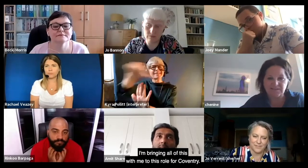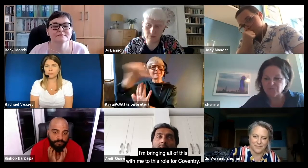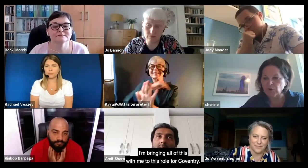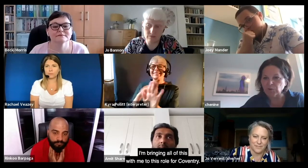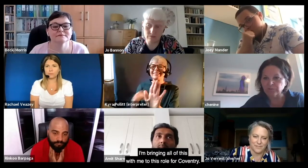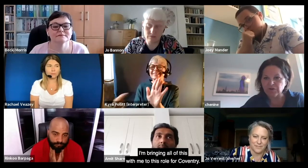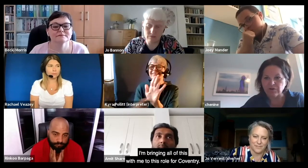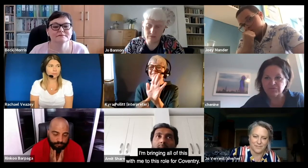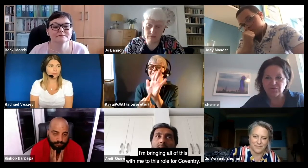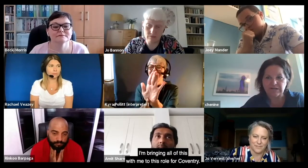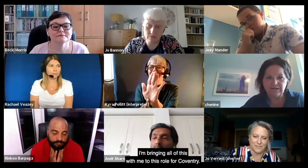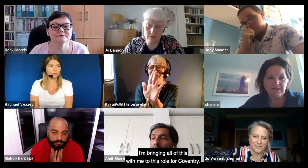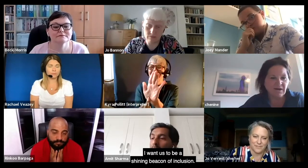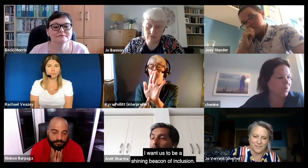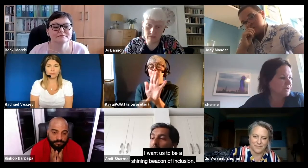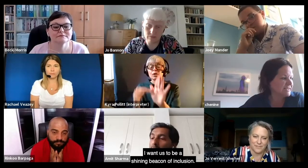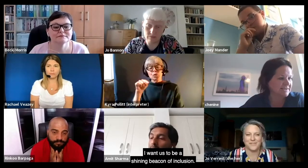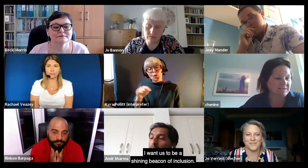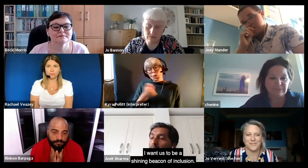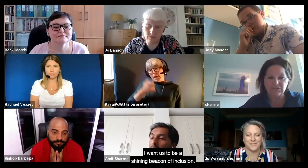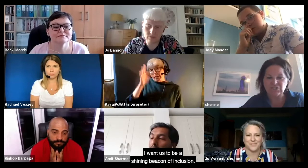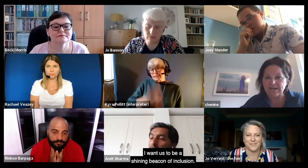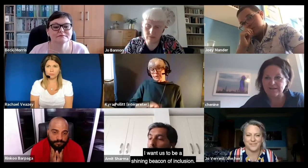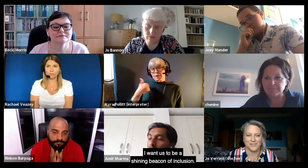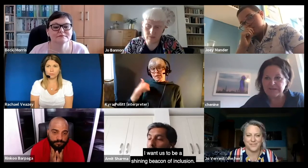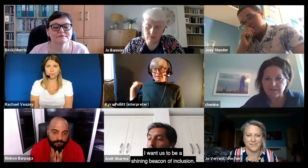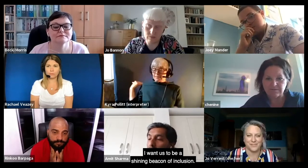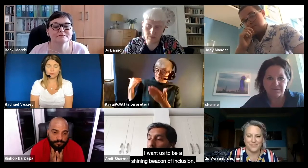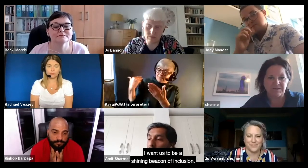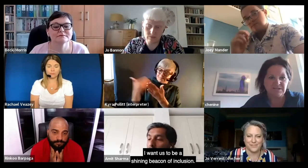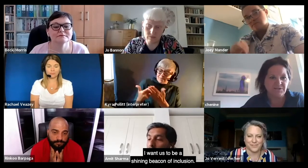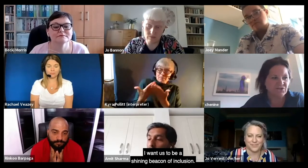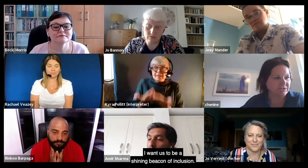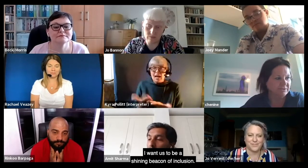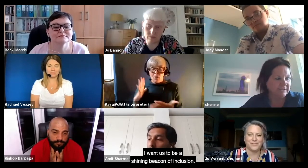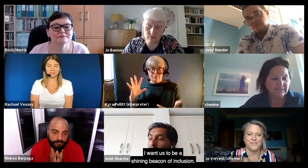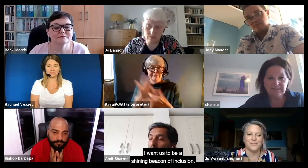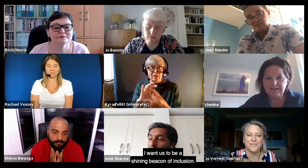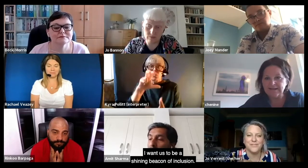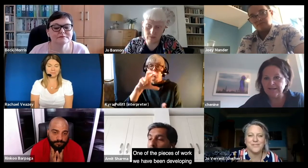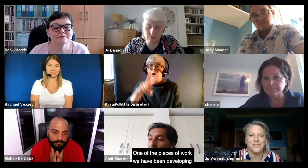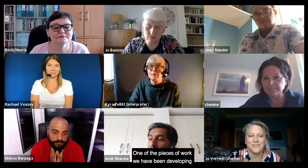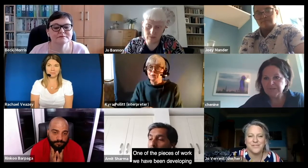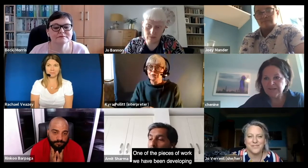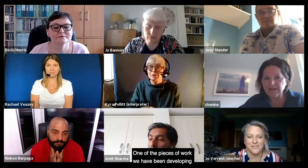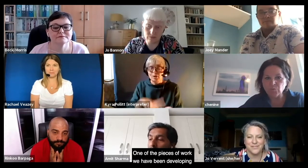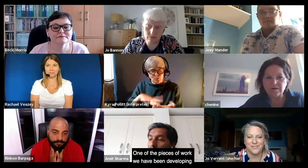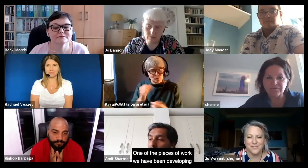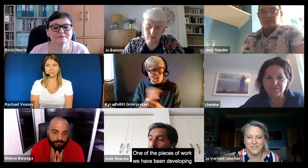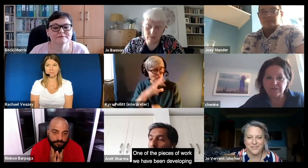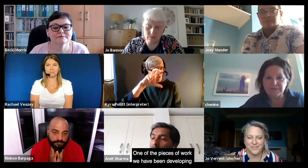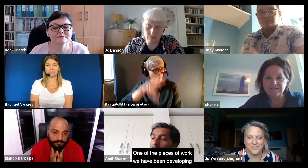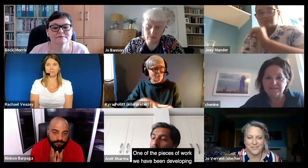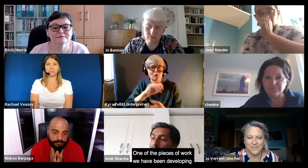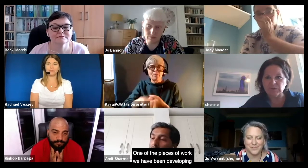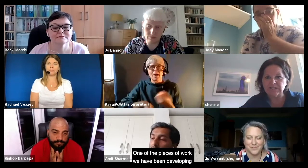to this role for Coventry. I want us to be a shining beacon of inclusion. And one of